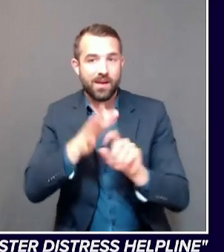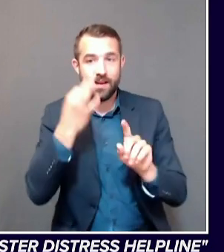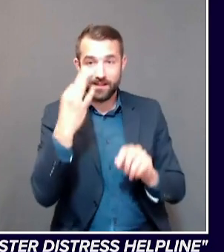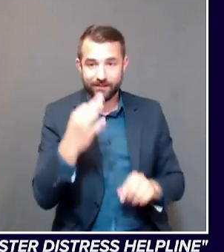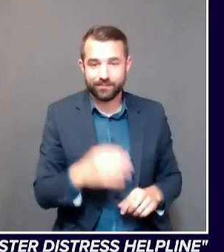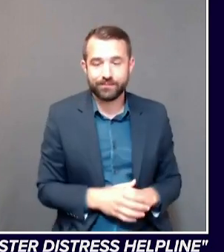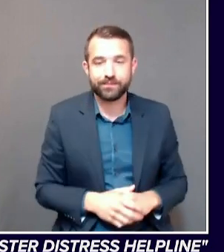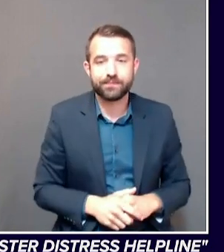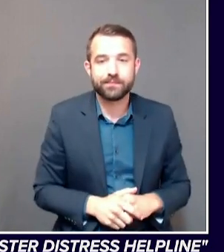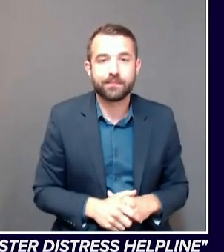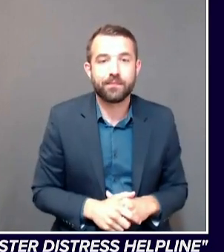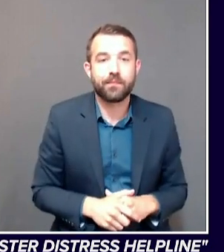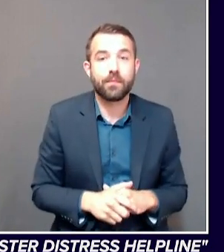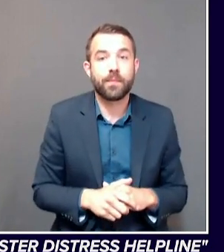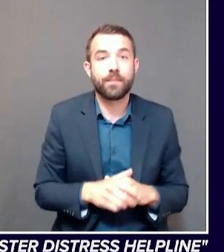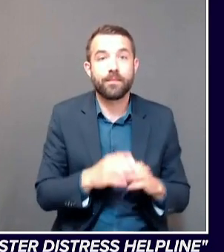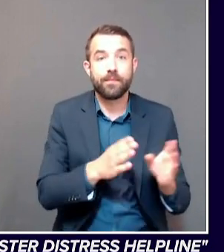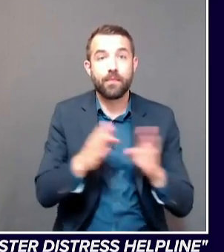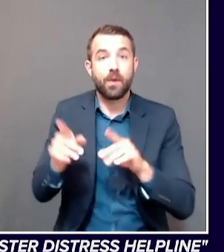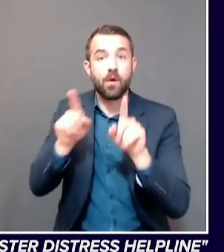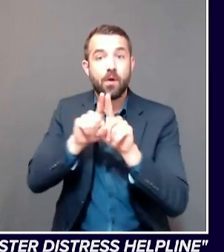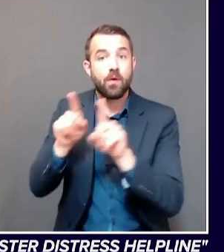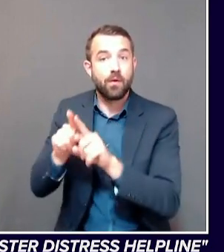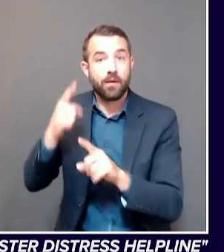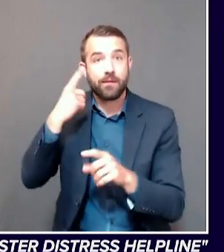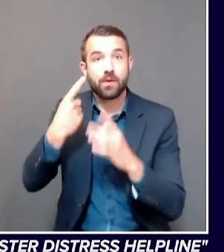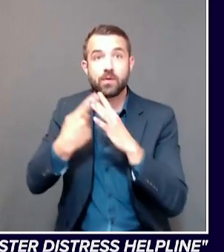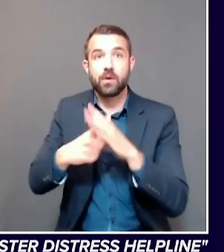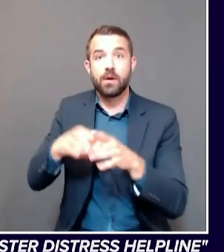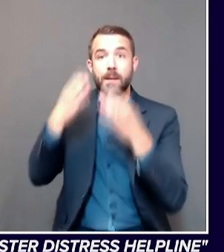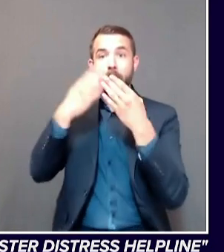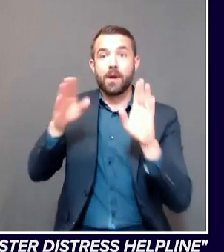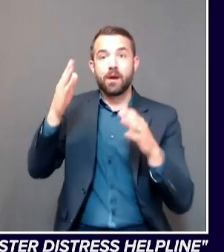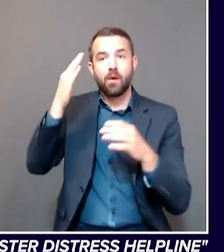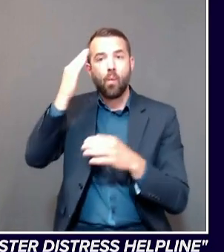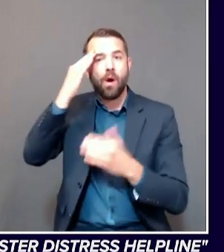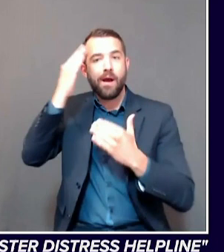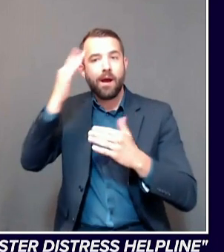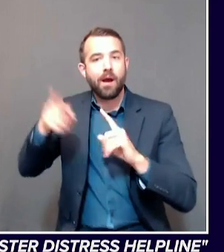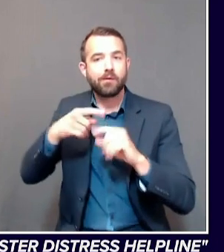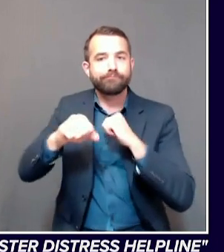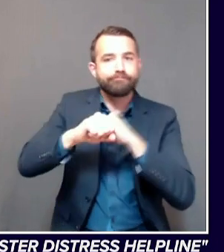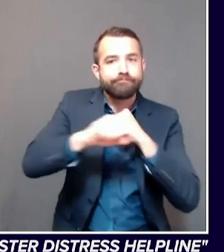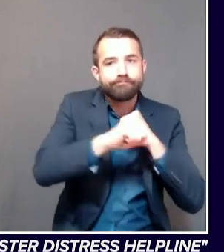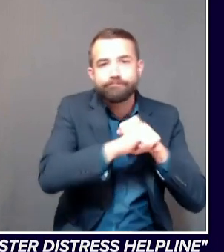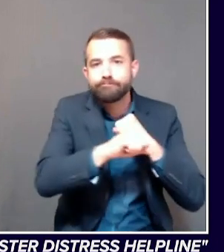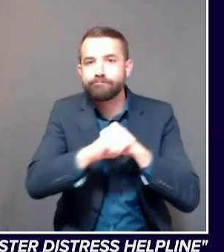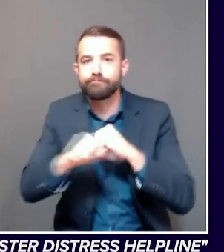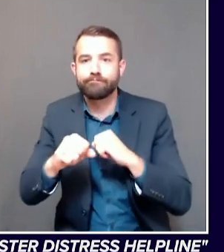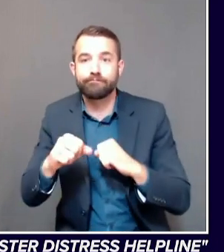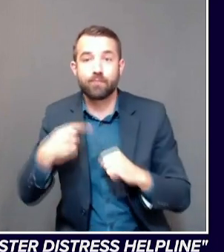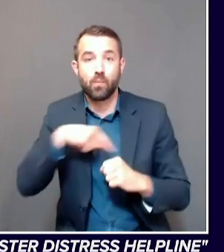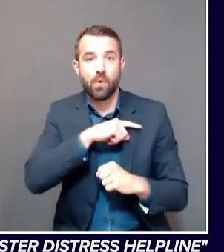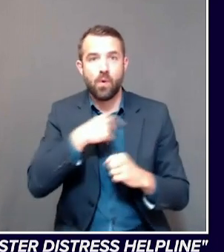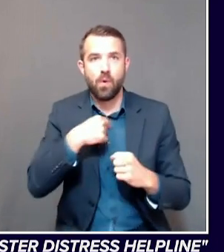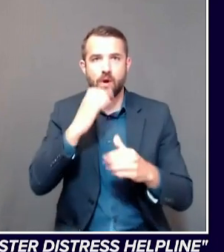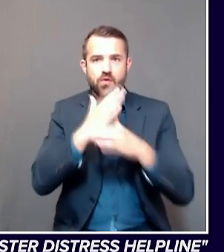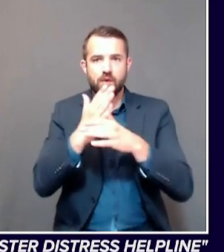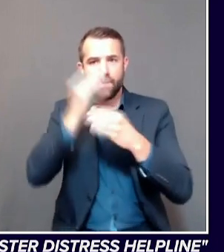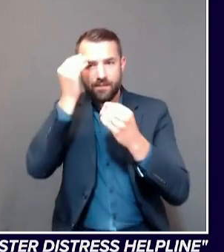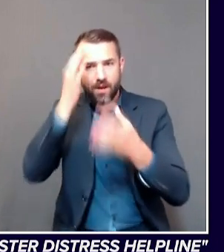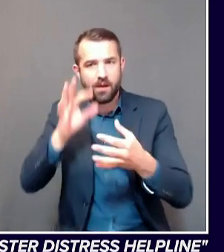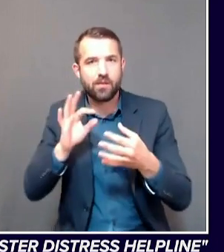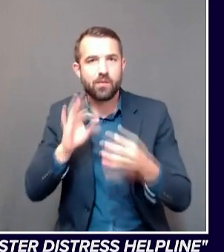Second, we are launching a public awareness campaign. It will offer information on expected emotional reactions to public health